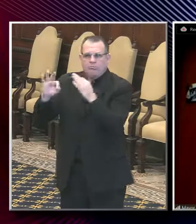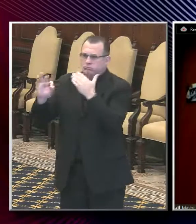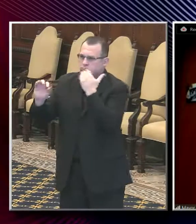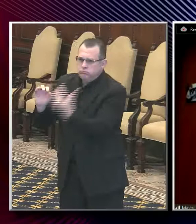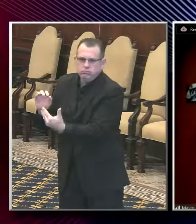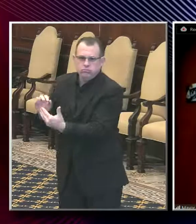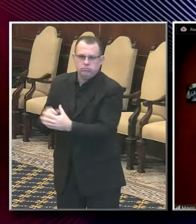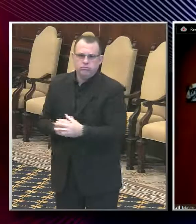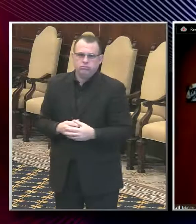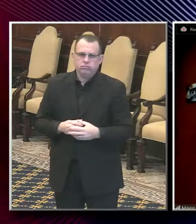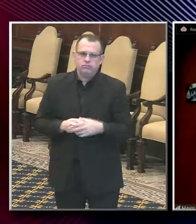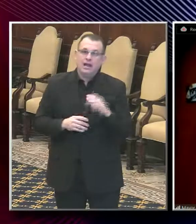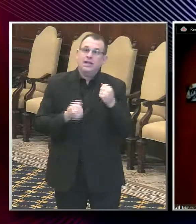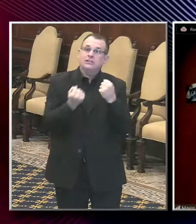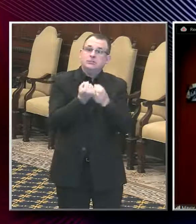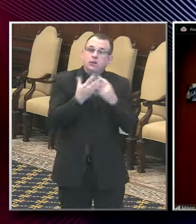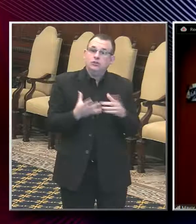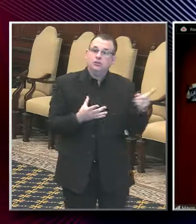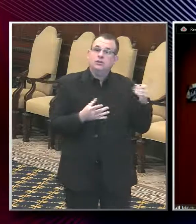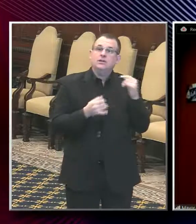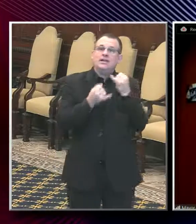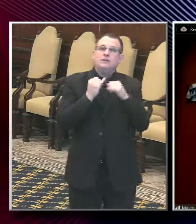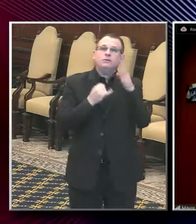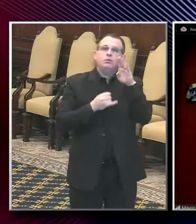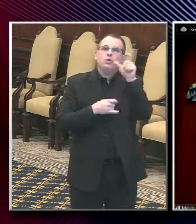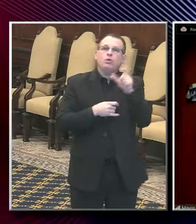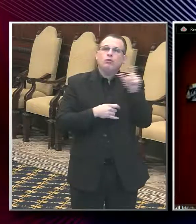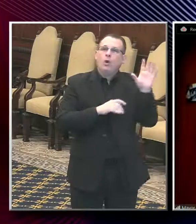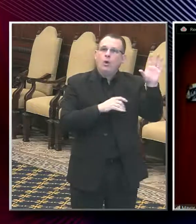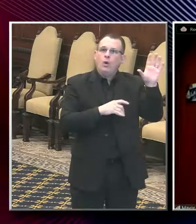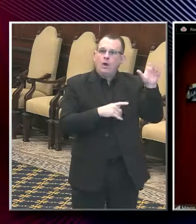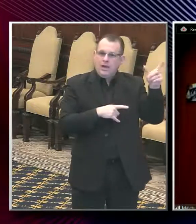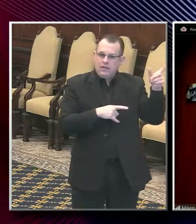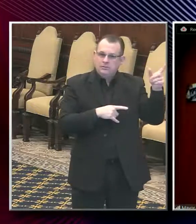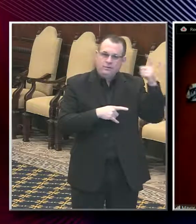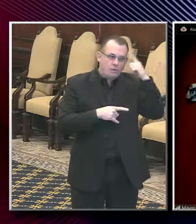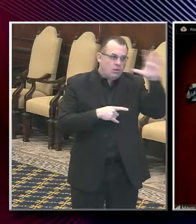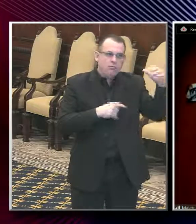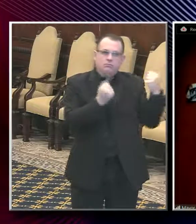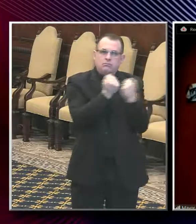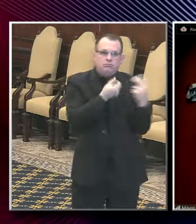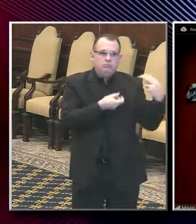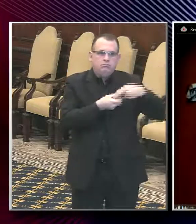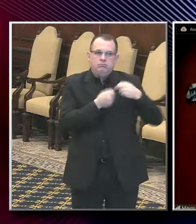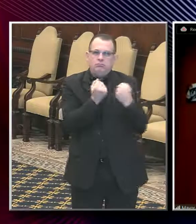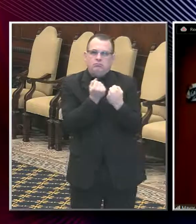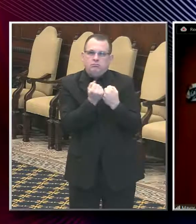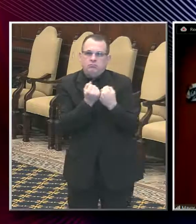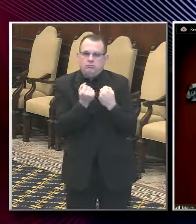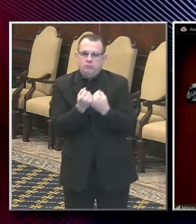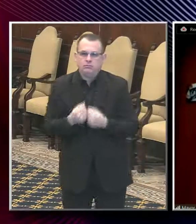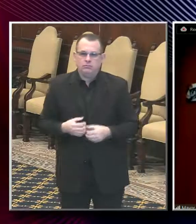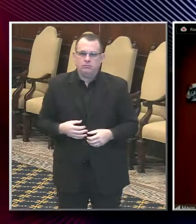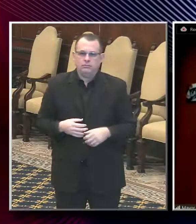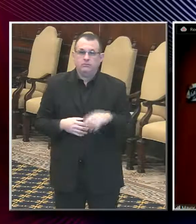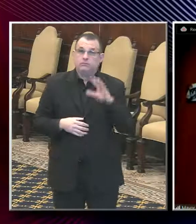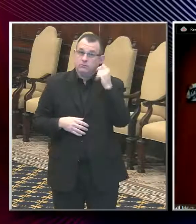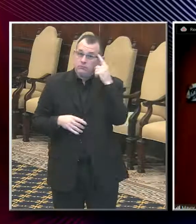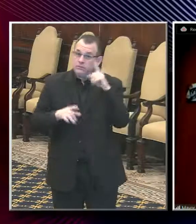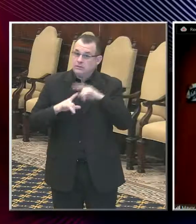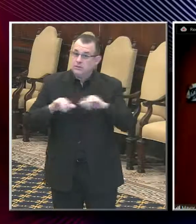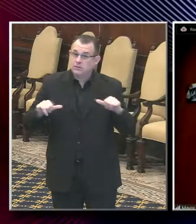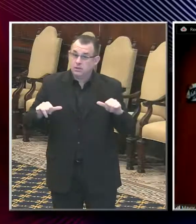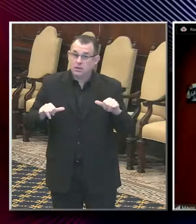Blue Cross for standing by the city in this time of need, as they always do. While we are on this topic, I also want to share another bike resource